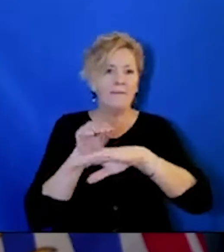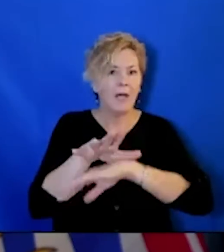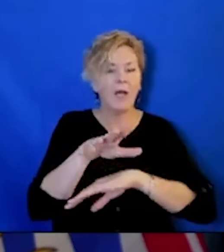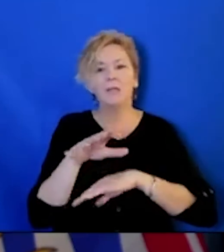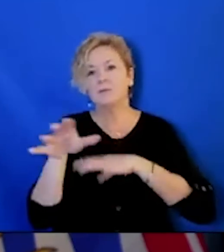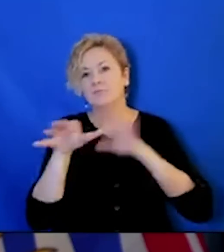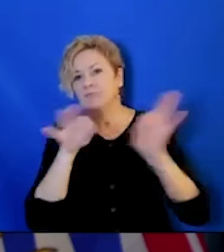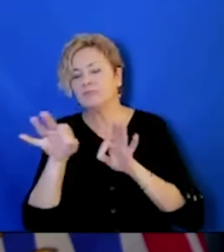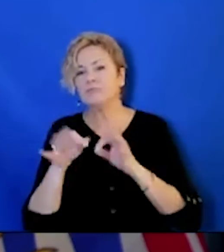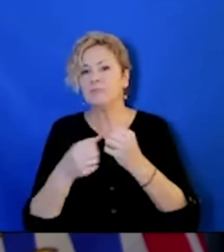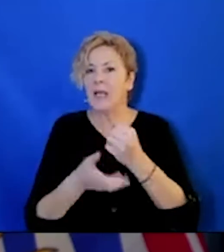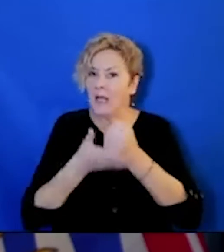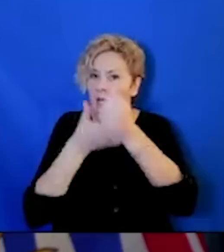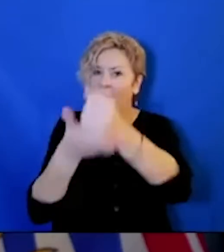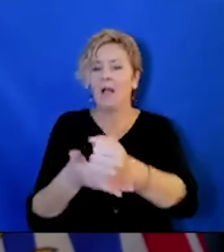virus.